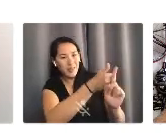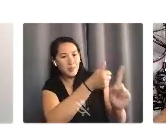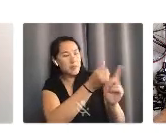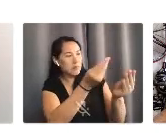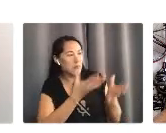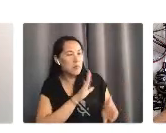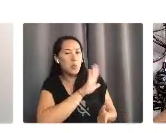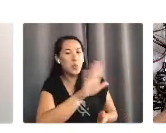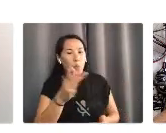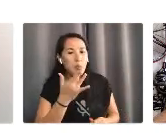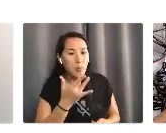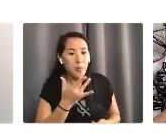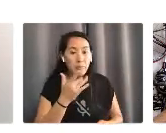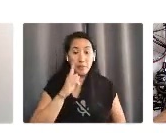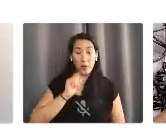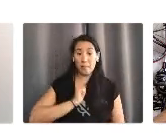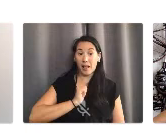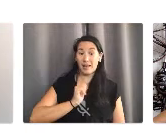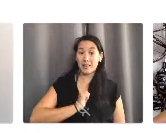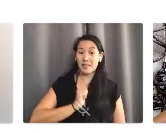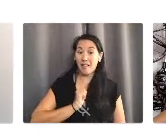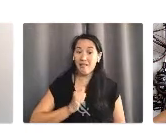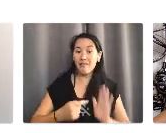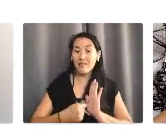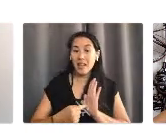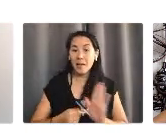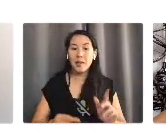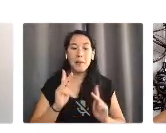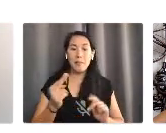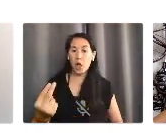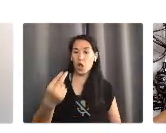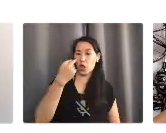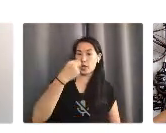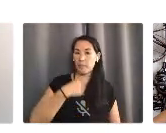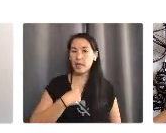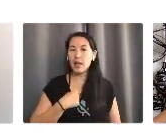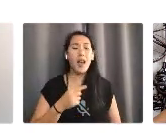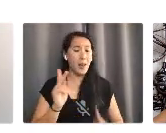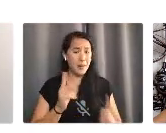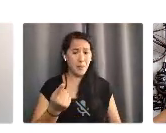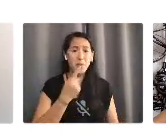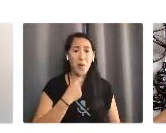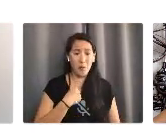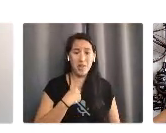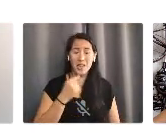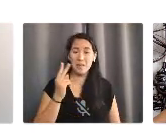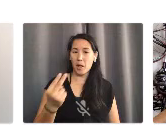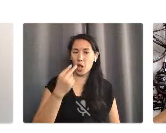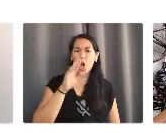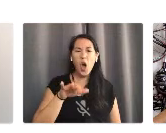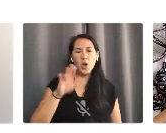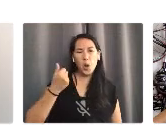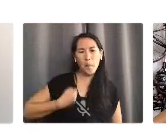are. Now, I'll use myself as a prime example. People look at me and they think, and I've been told to my face, I'm butch